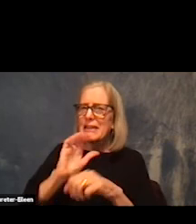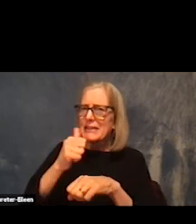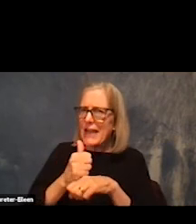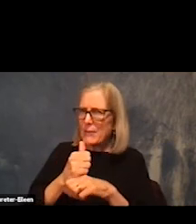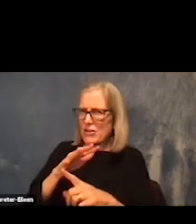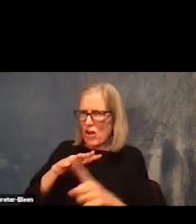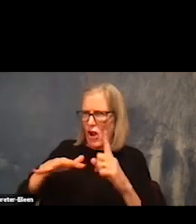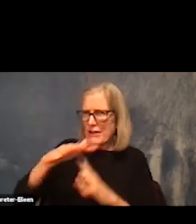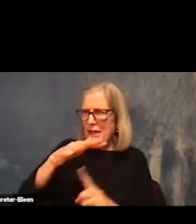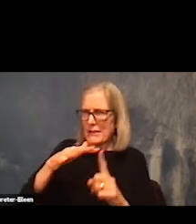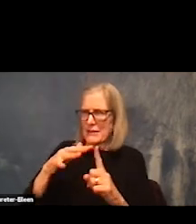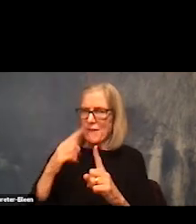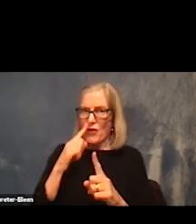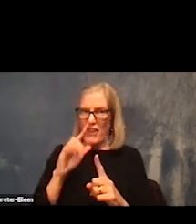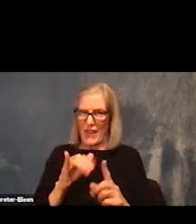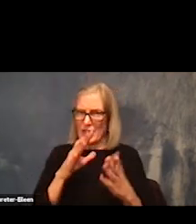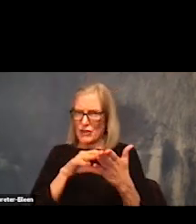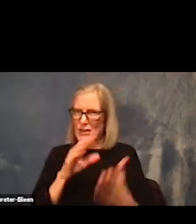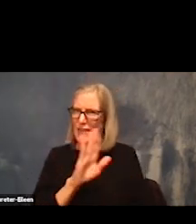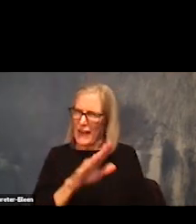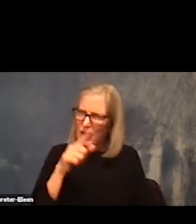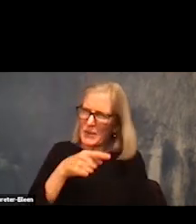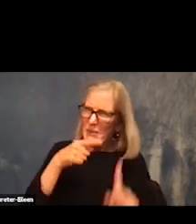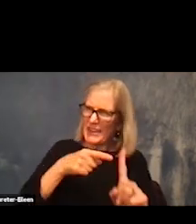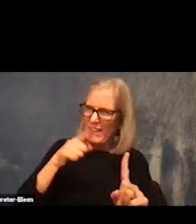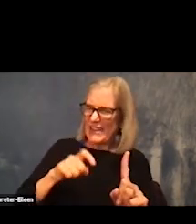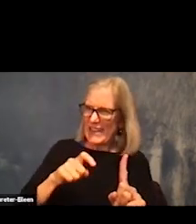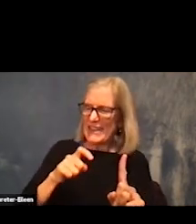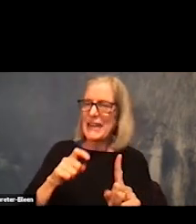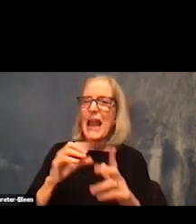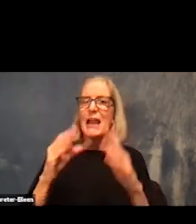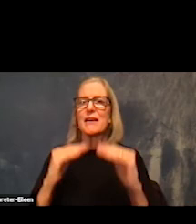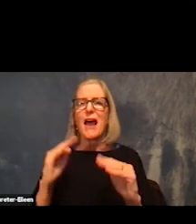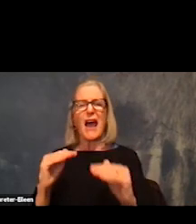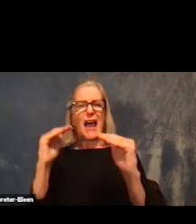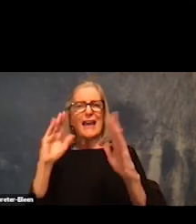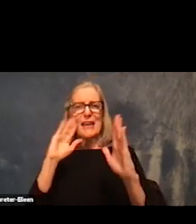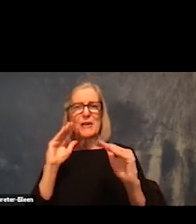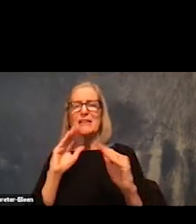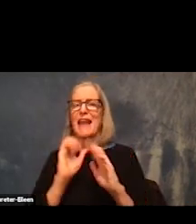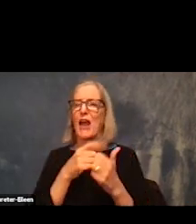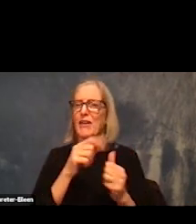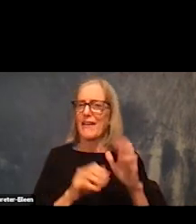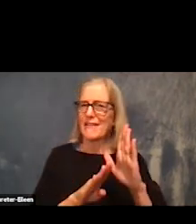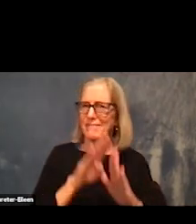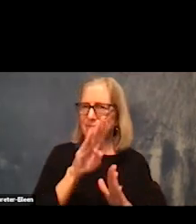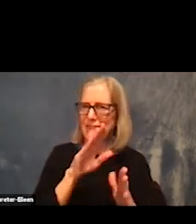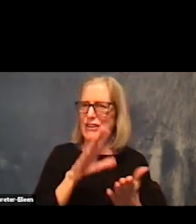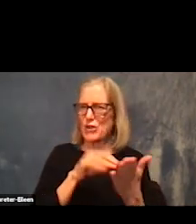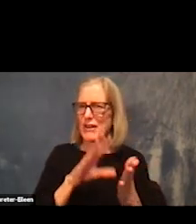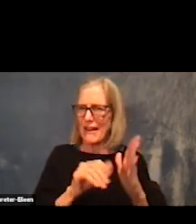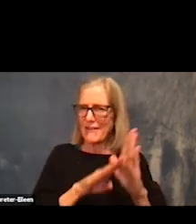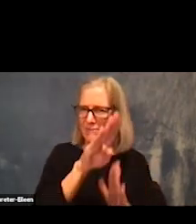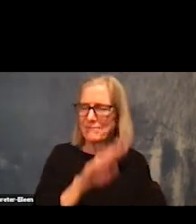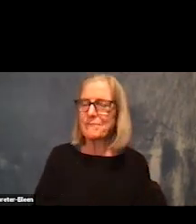that student's current driving need and high expectations for how far he can go, working collaboratively to develop a